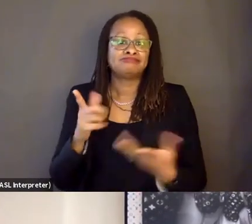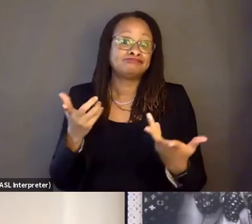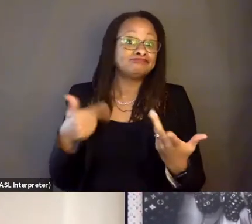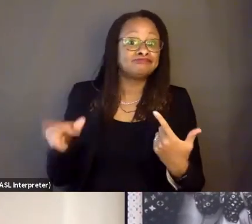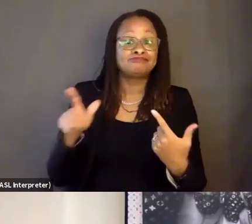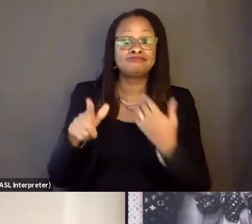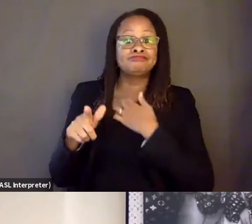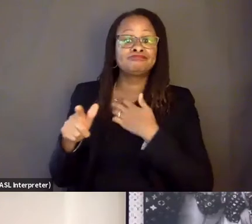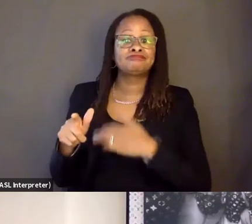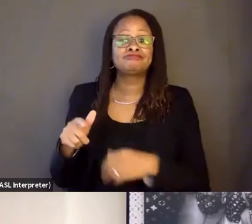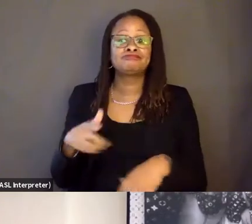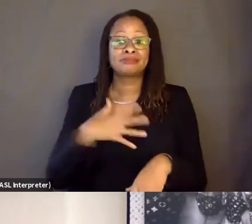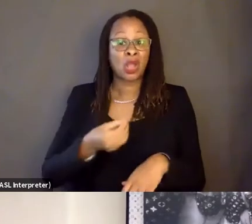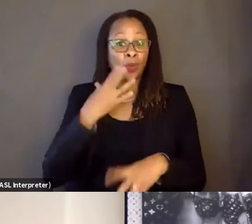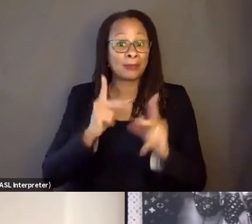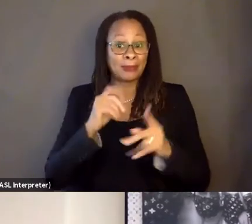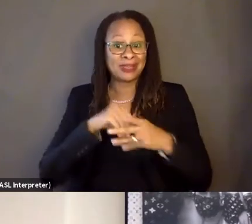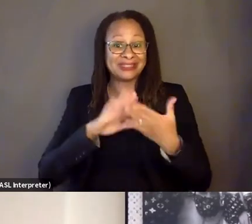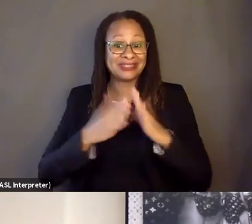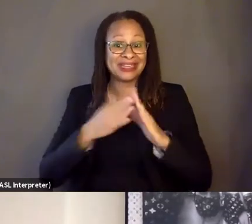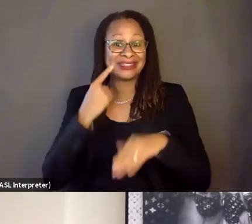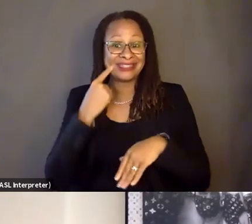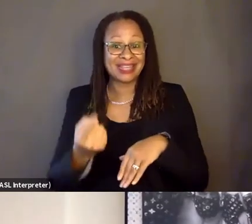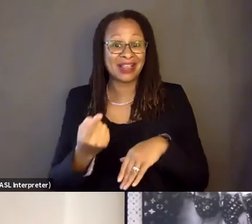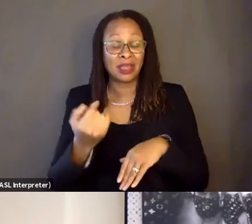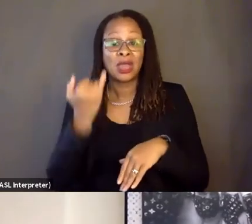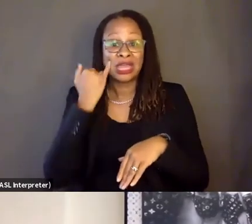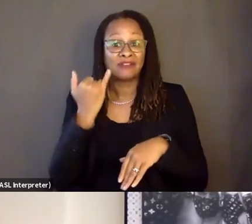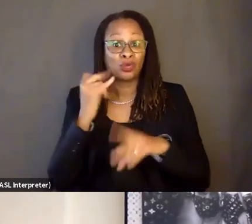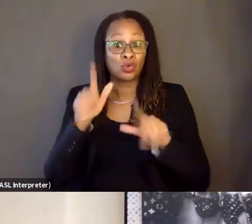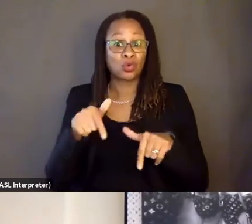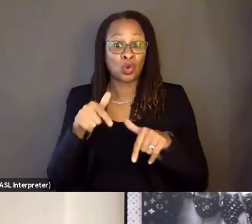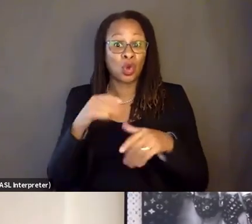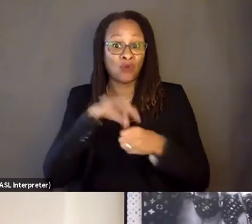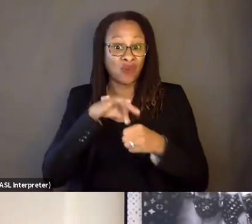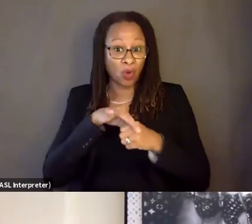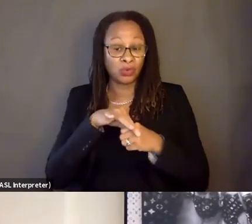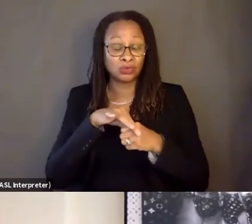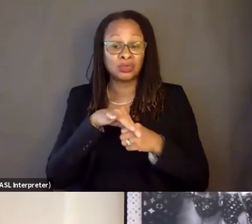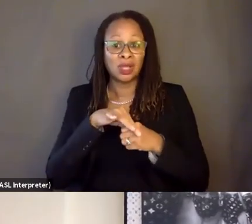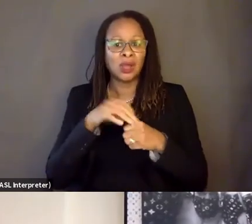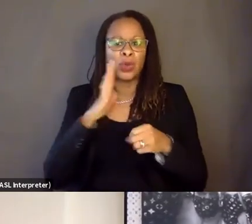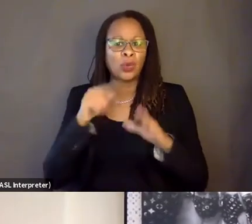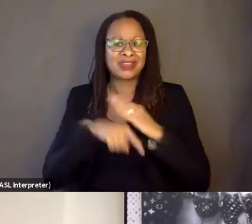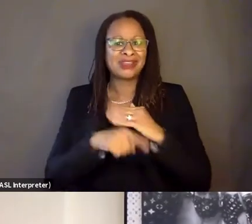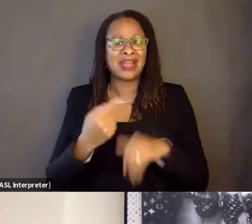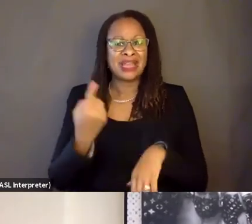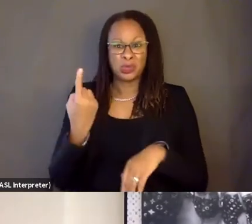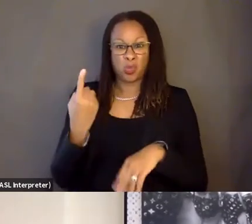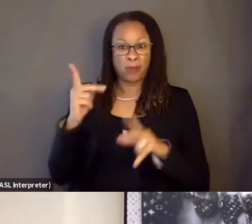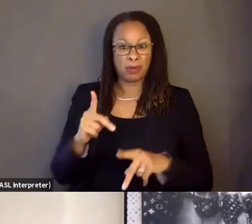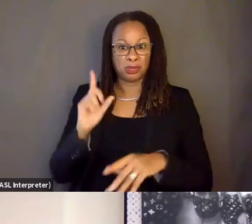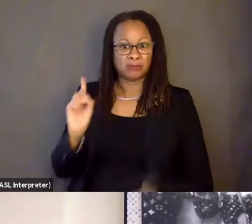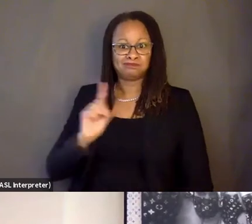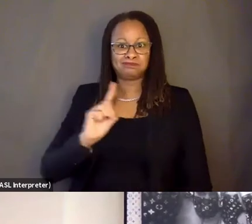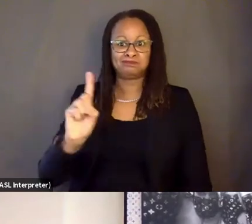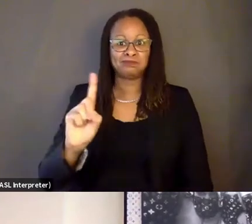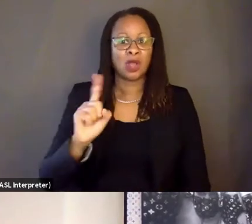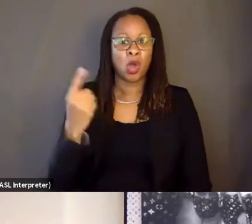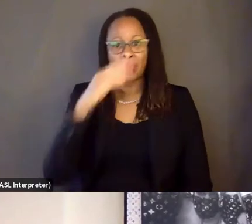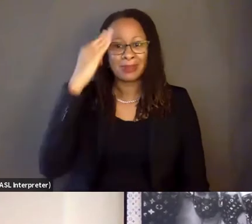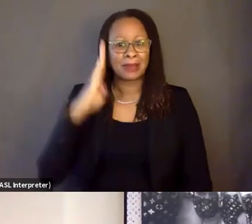the white folks in town telling Black folks, if you go vote, we will kill you. And he was the only person in his county, I believe, or at least in his precinct, the only Black person